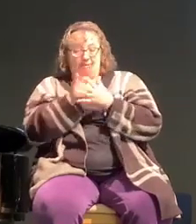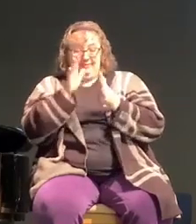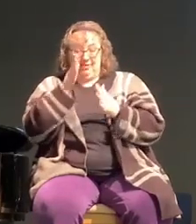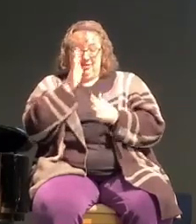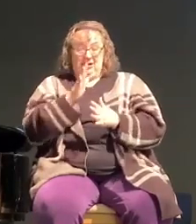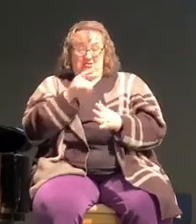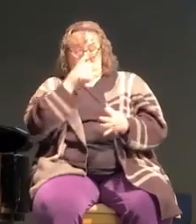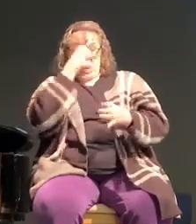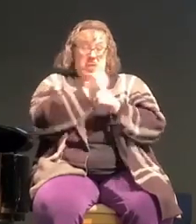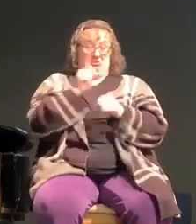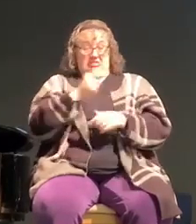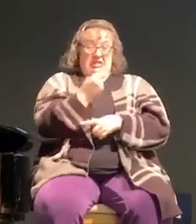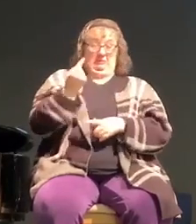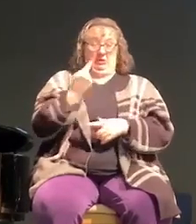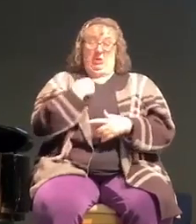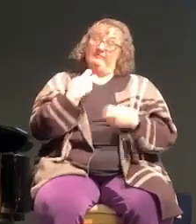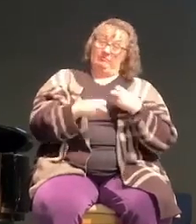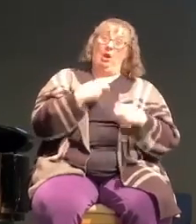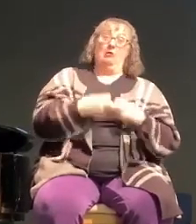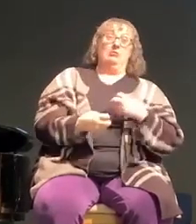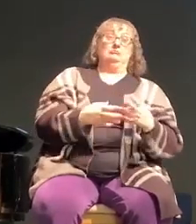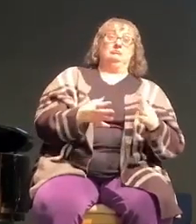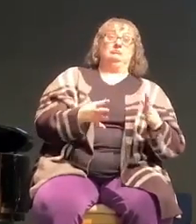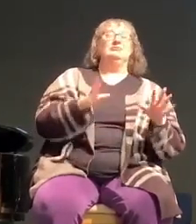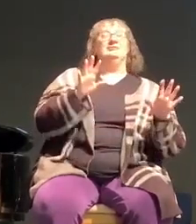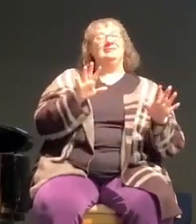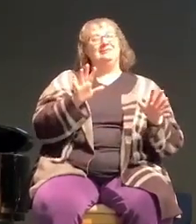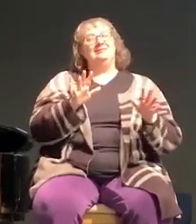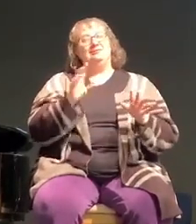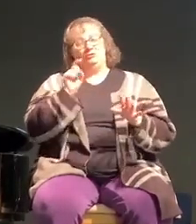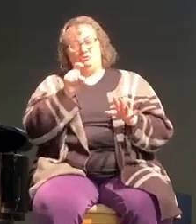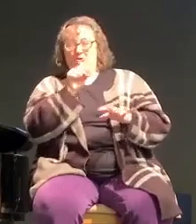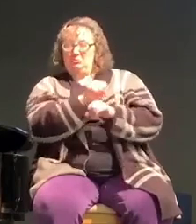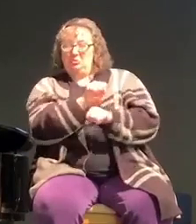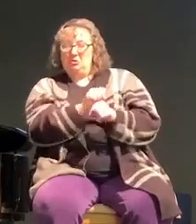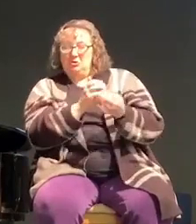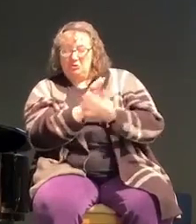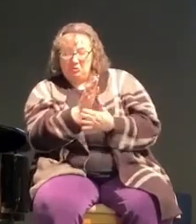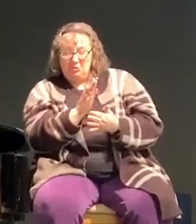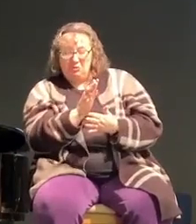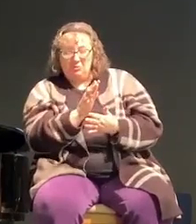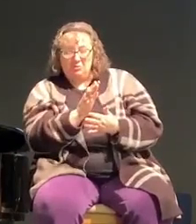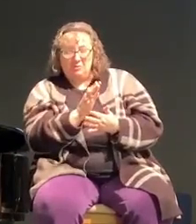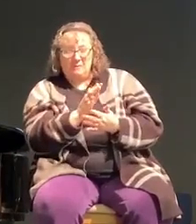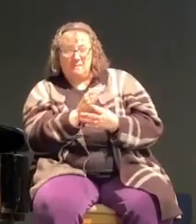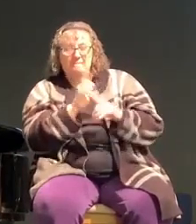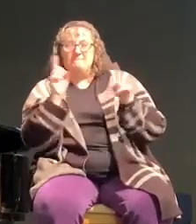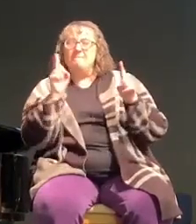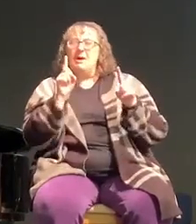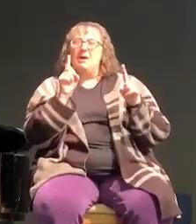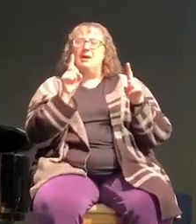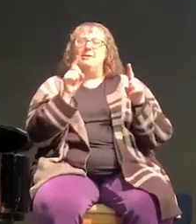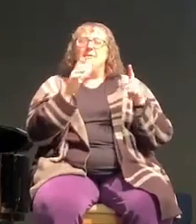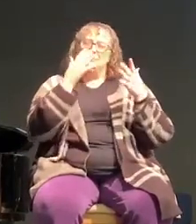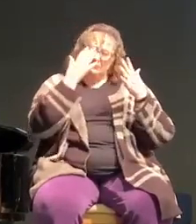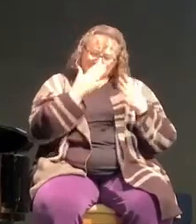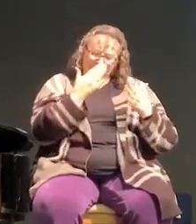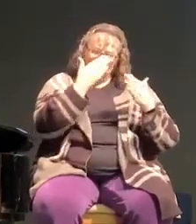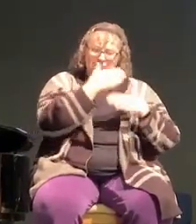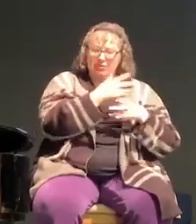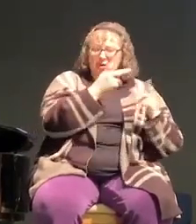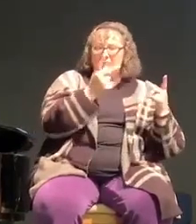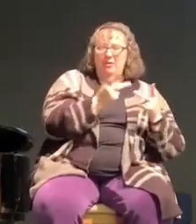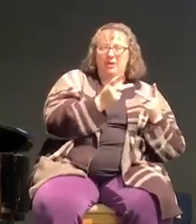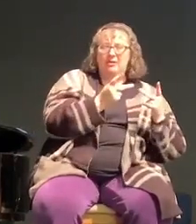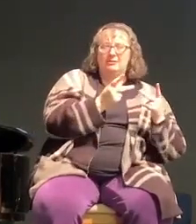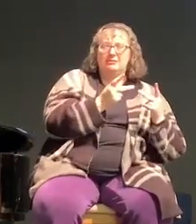wow, you don't trust anyone, you got some problems. You have some things that you need to work through. But instead of it being a very sad and dark place and